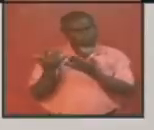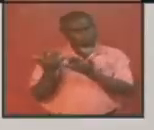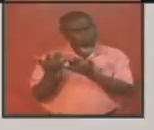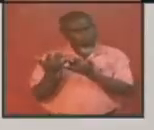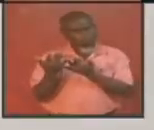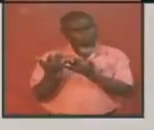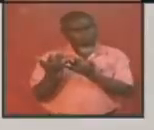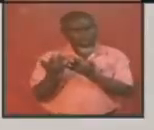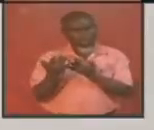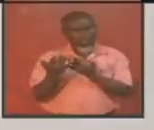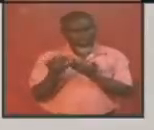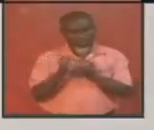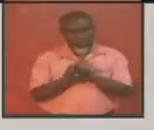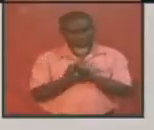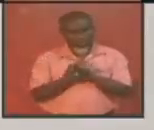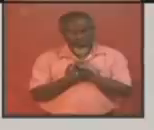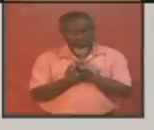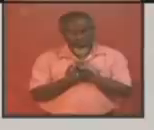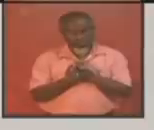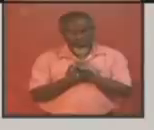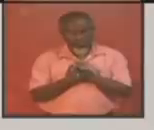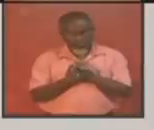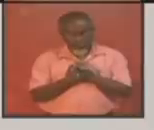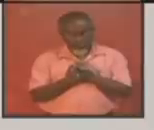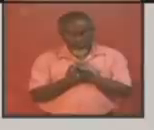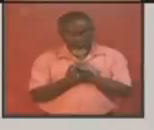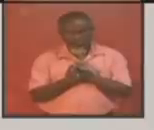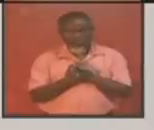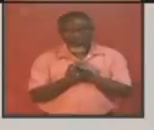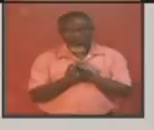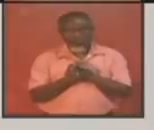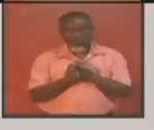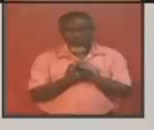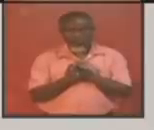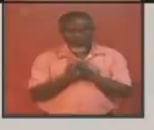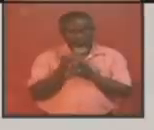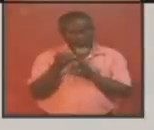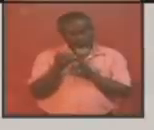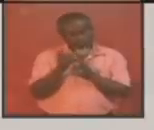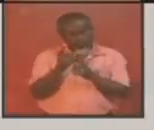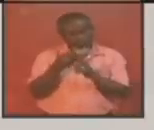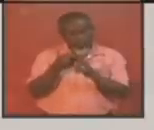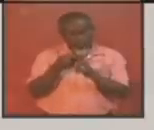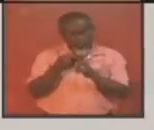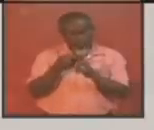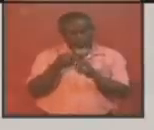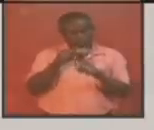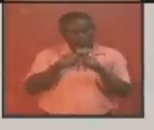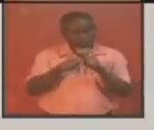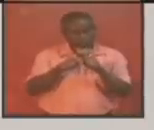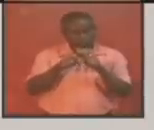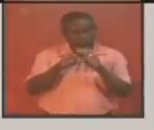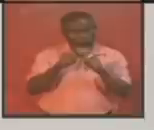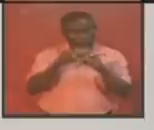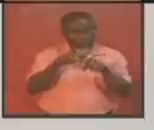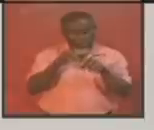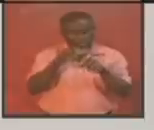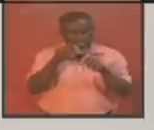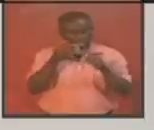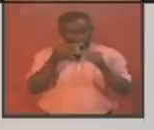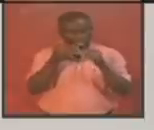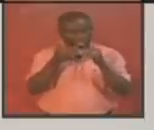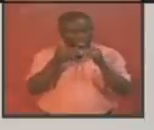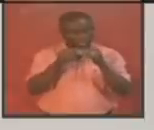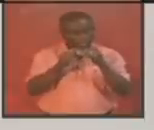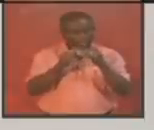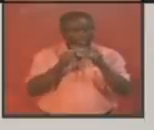vaccination from your initial infection, and that's to ensure basically that the acute phase has ended and there are no complications